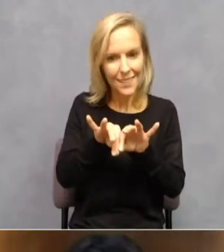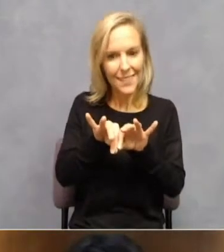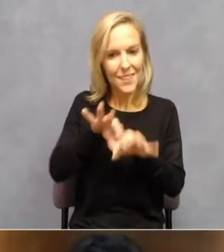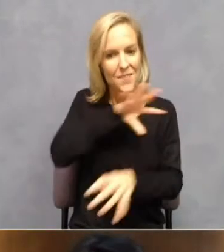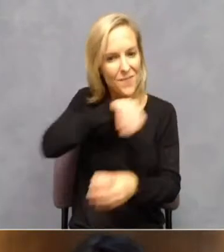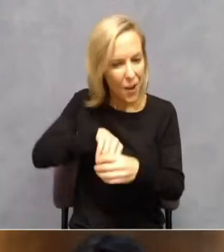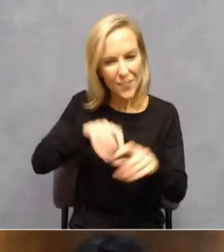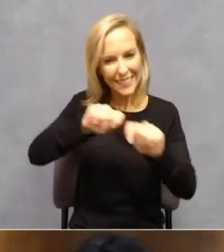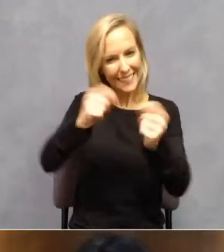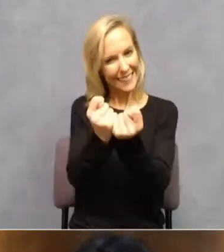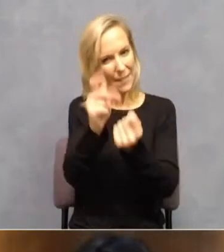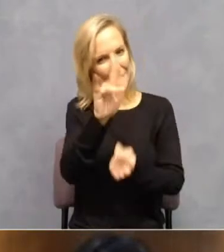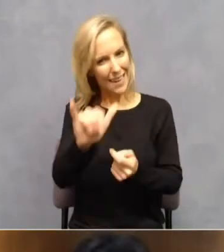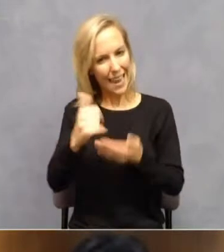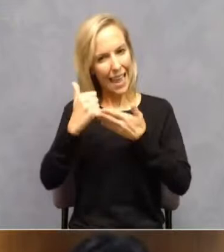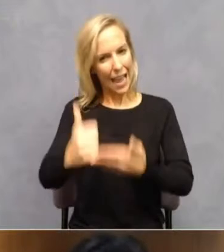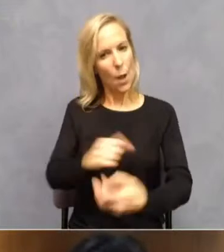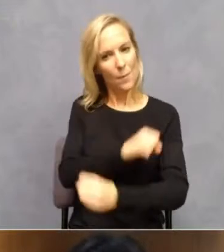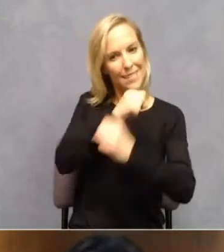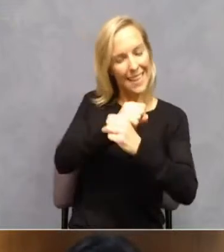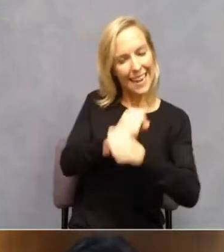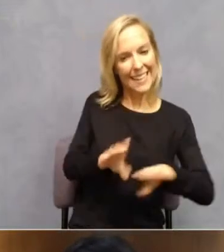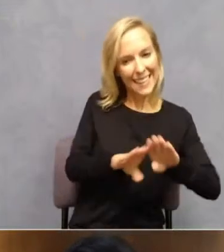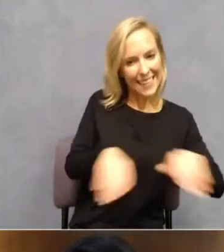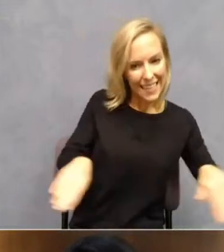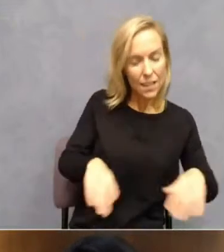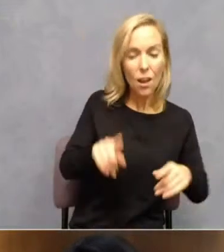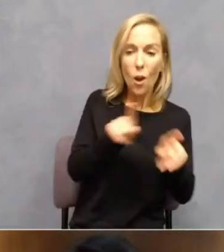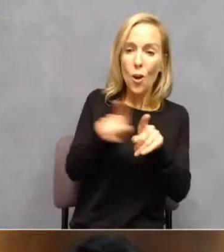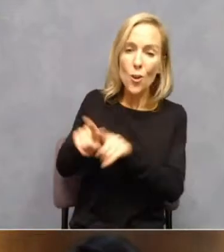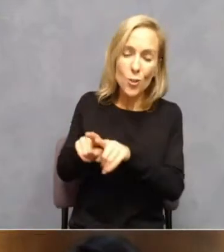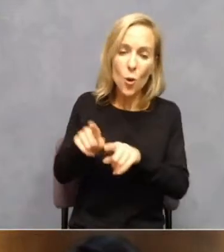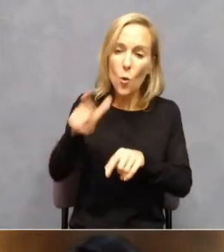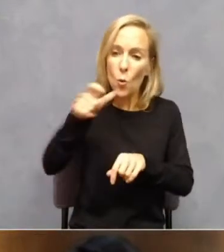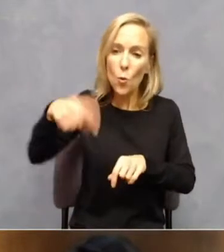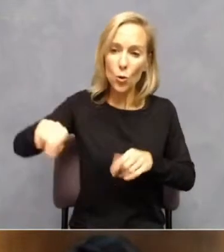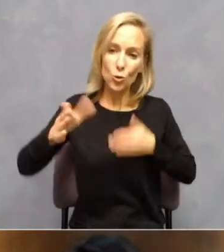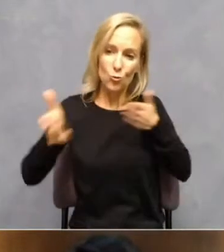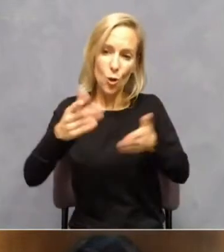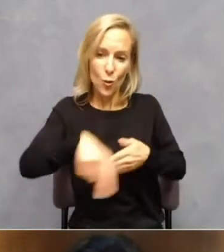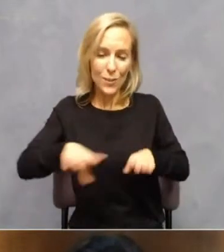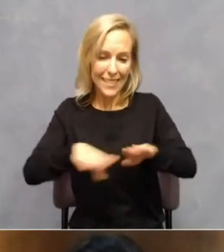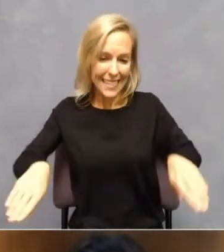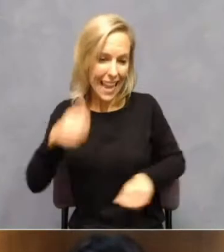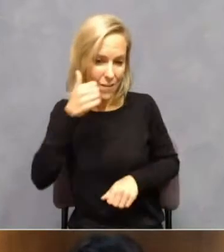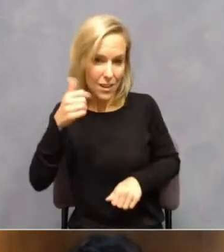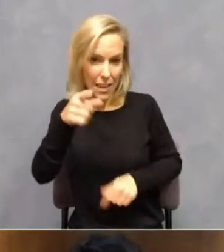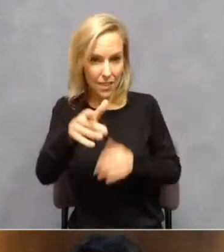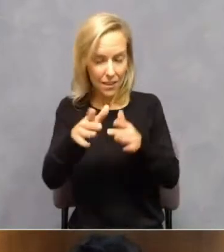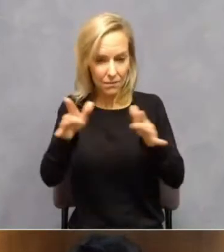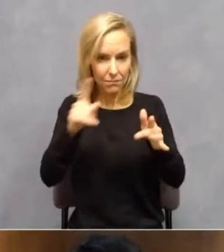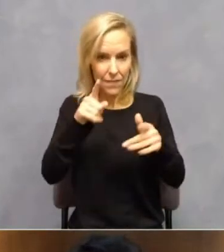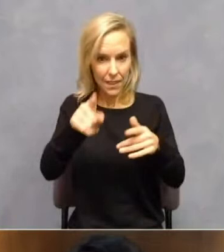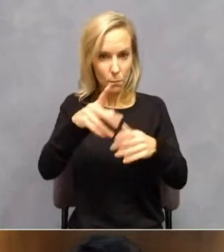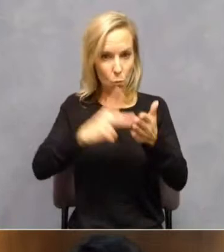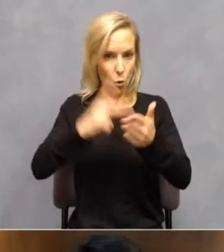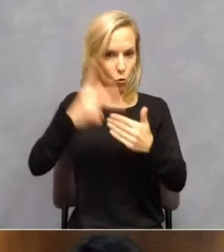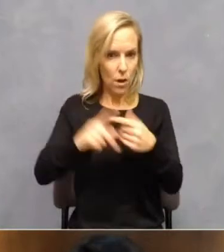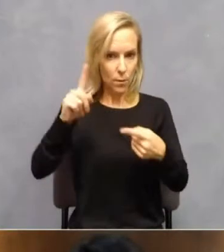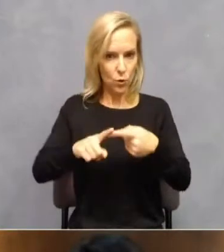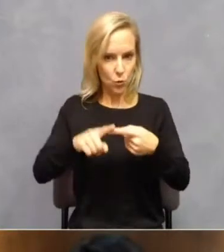kids and the people that serve them every day in our schools. This initiative is running through the end of this month.